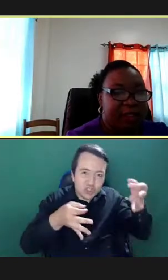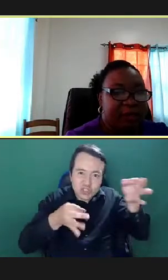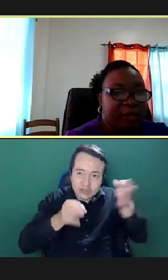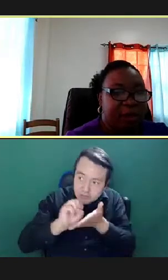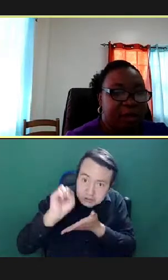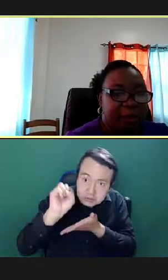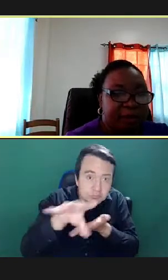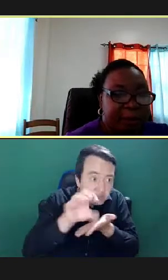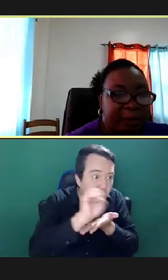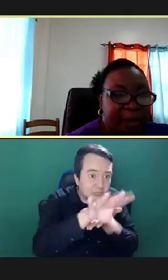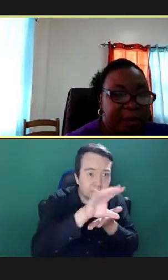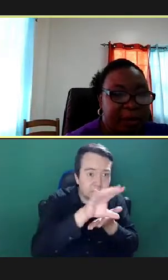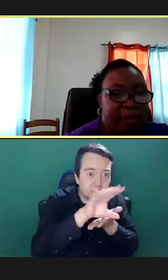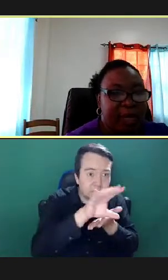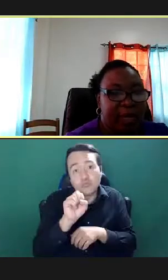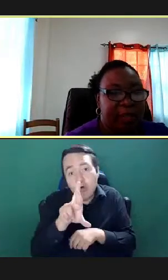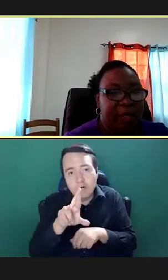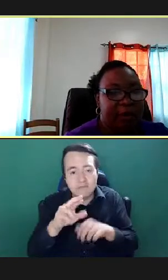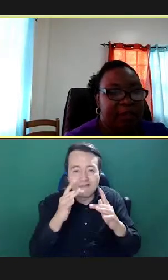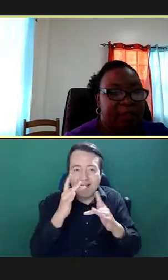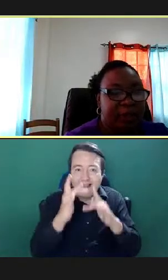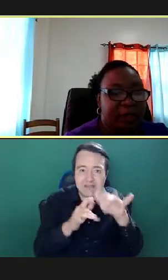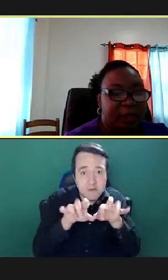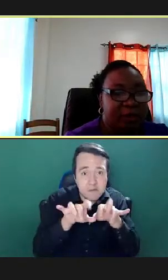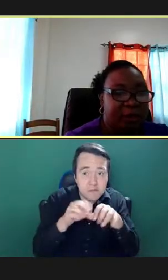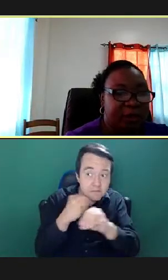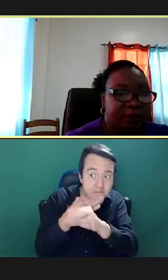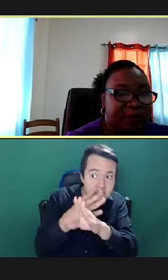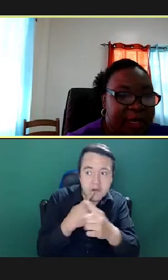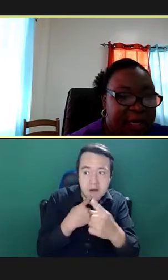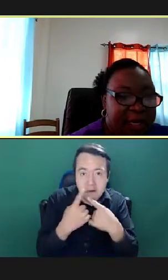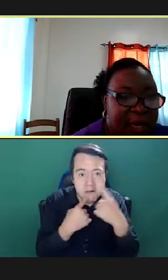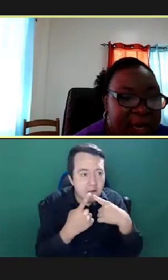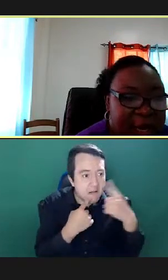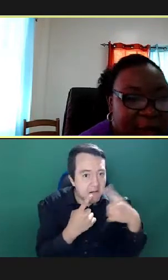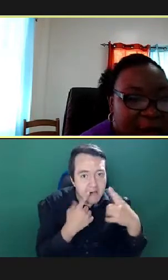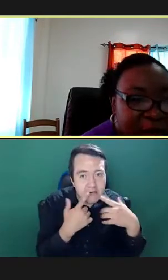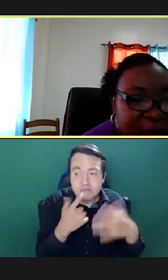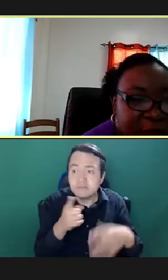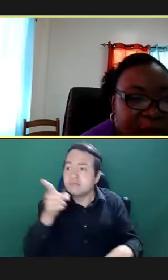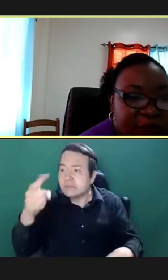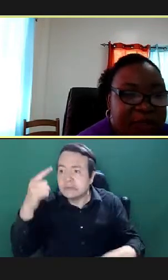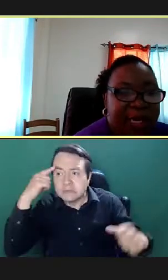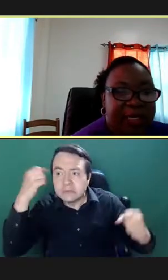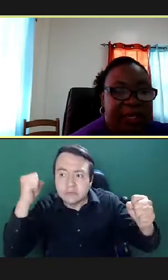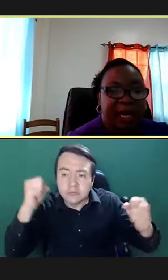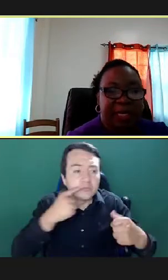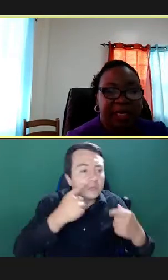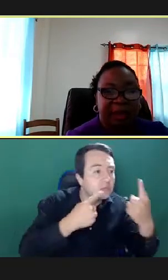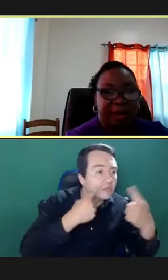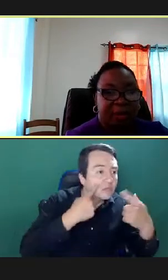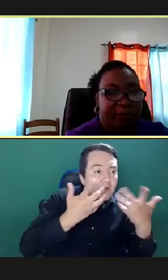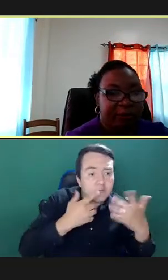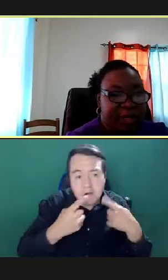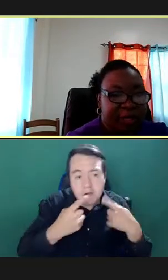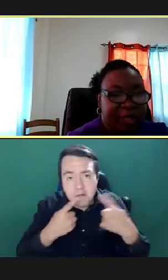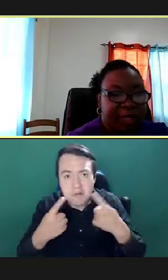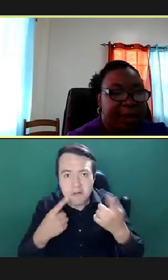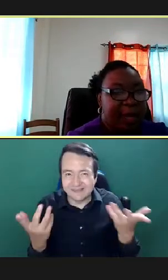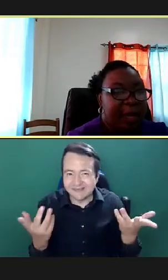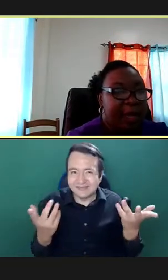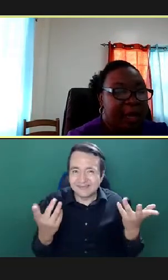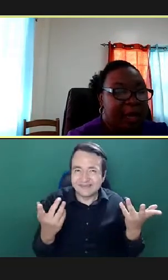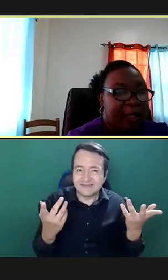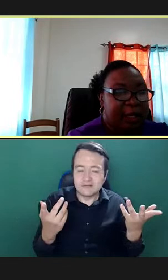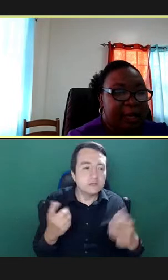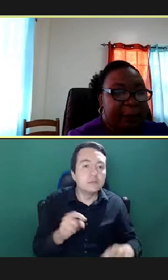with others. They were talking to people about their concerns, how they were feeling, and how the COVID-19 pandemic were affecting